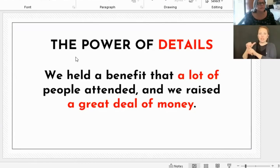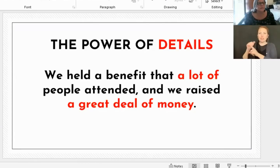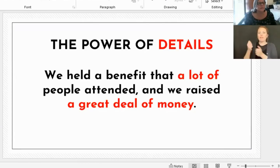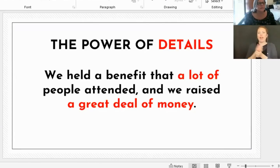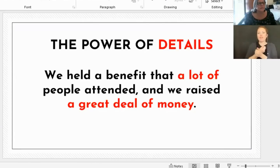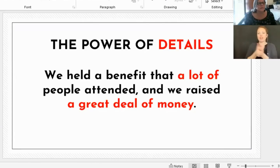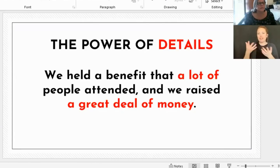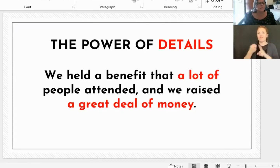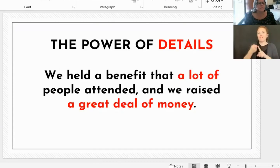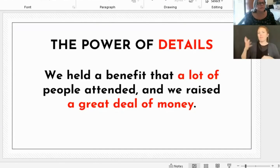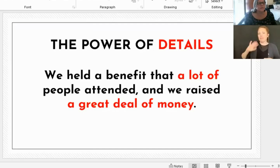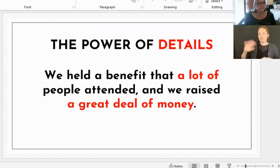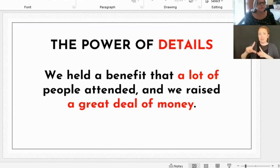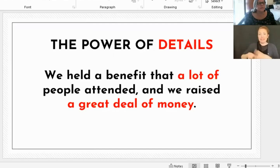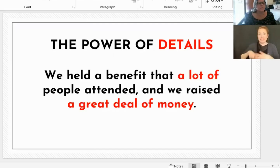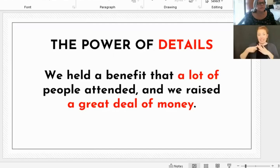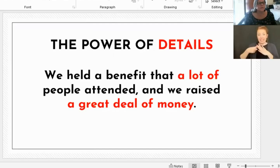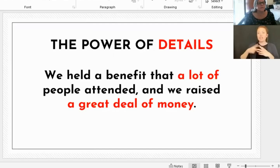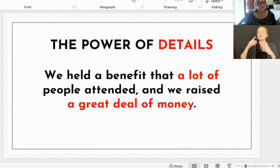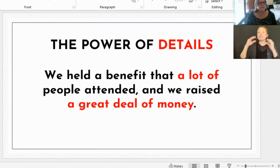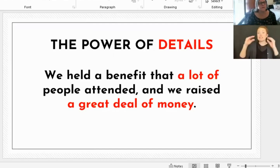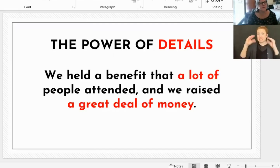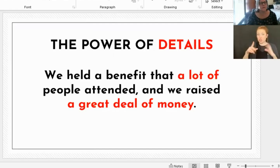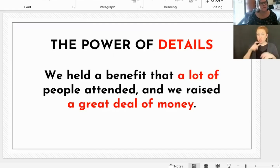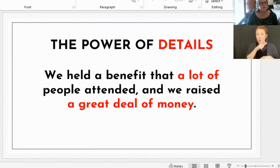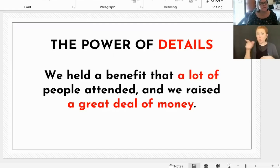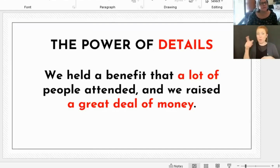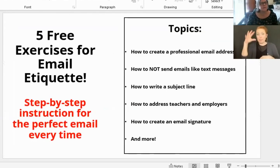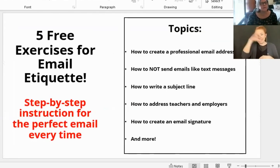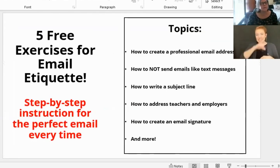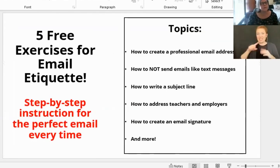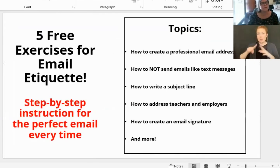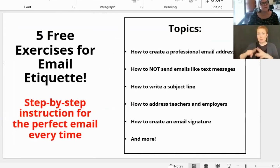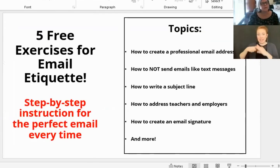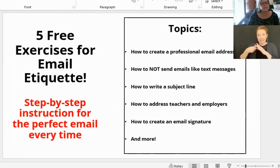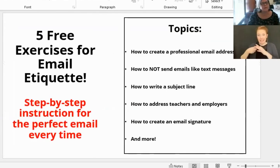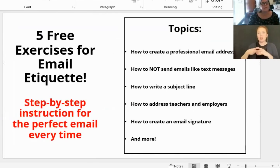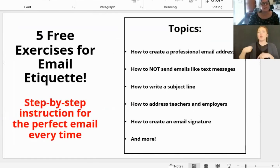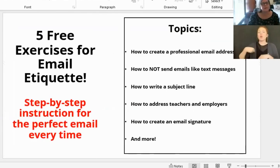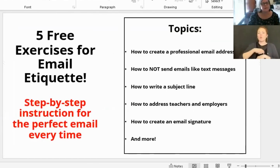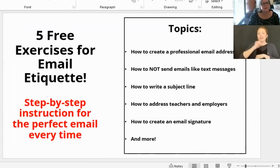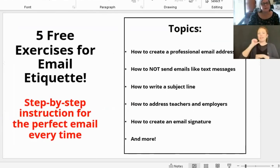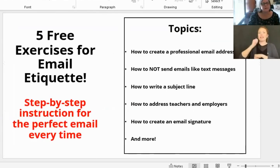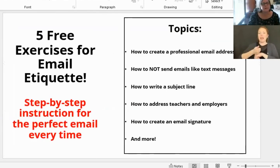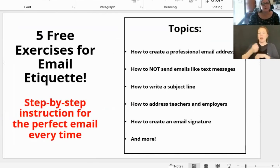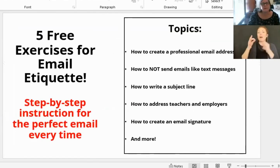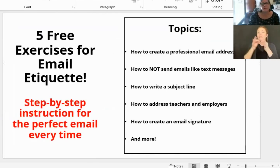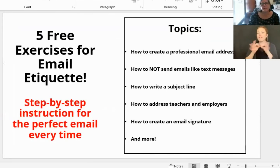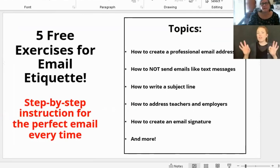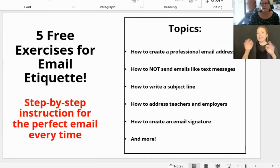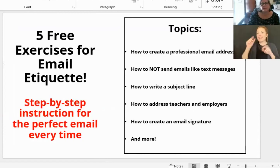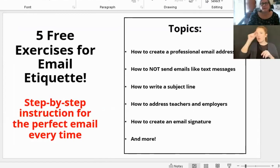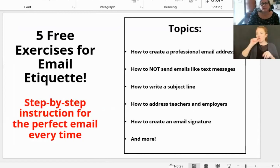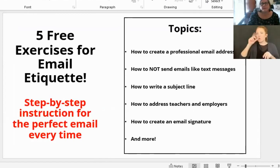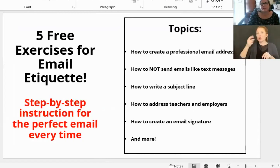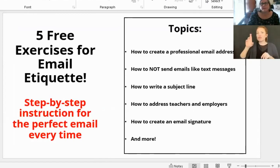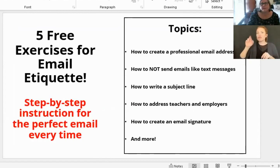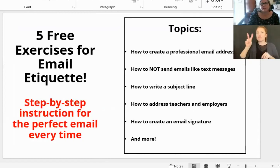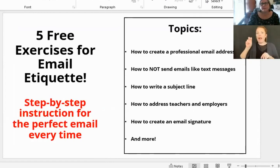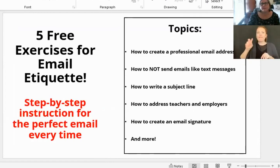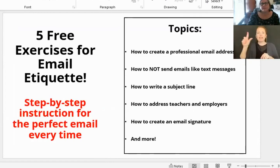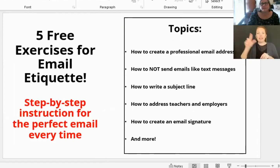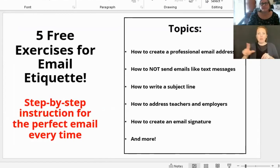beginning. So for the teachers who missed it at the jump, we put together a free Google Drive library